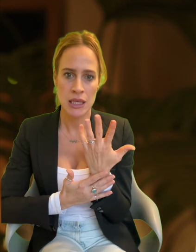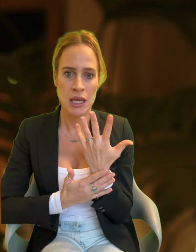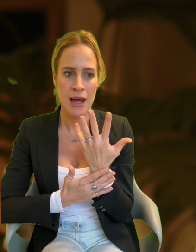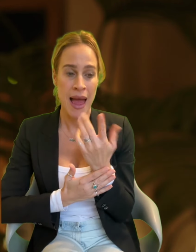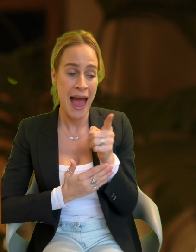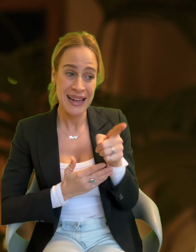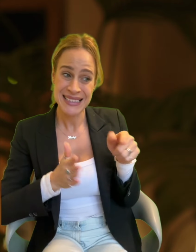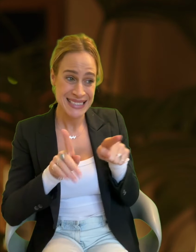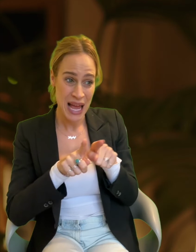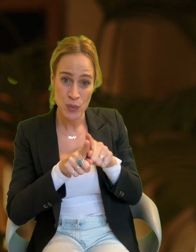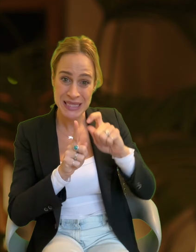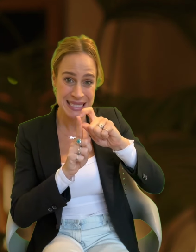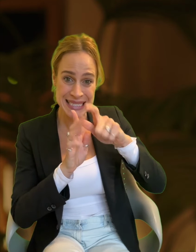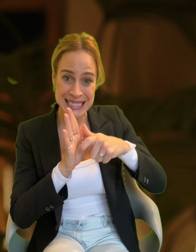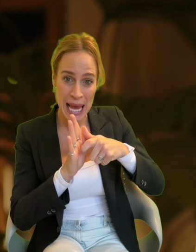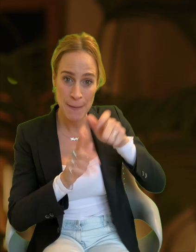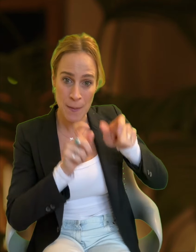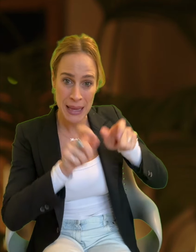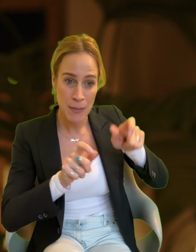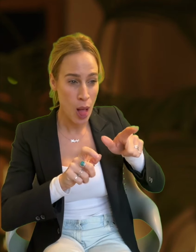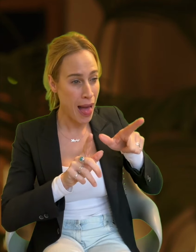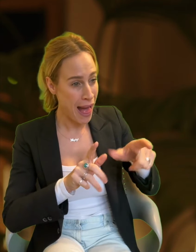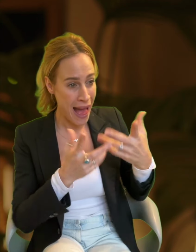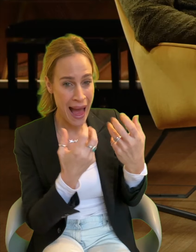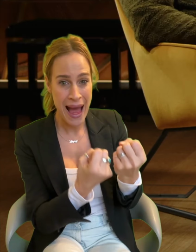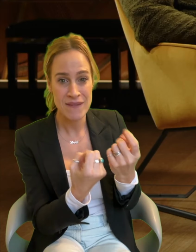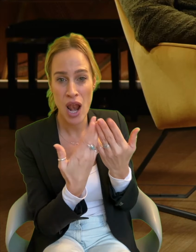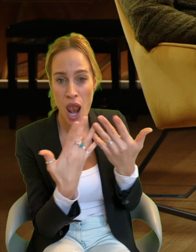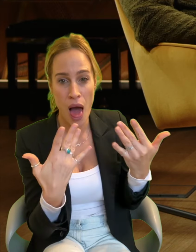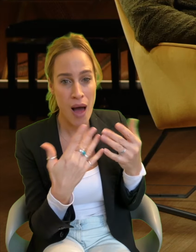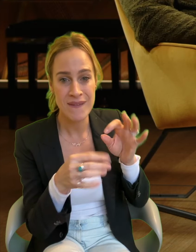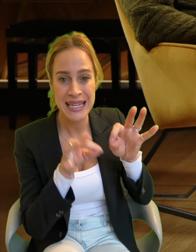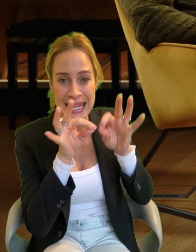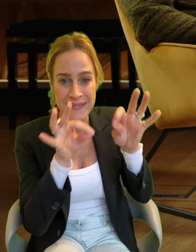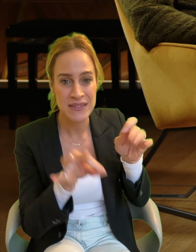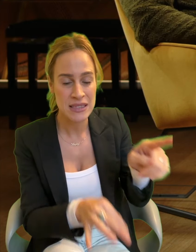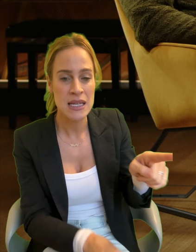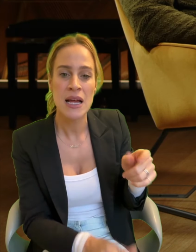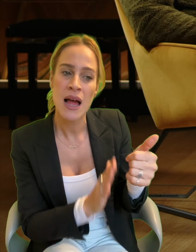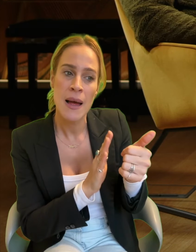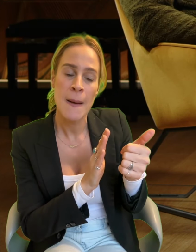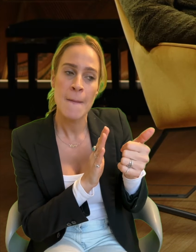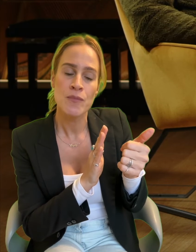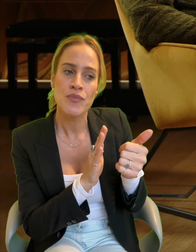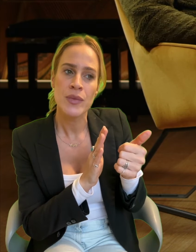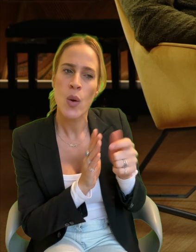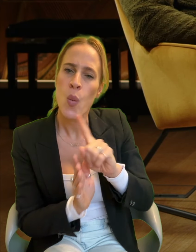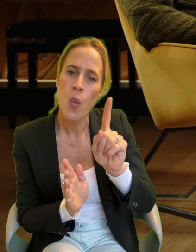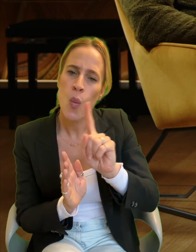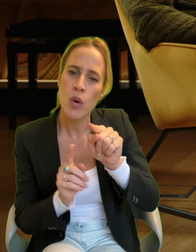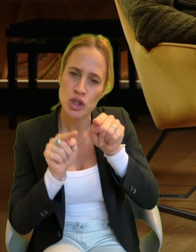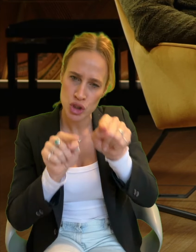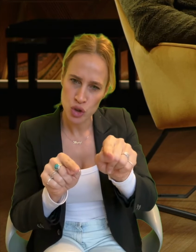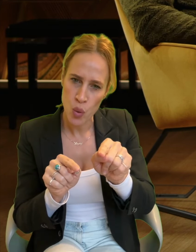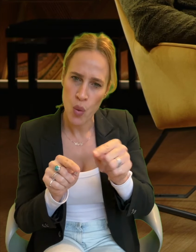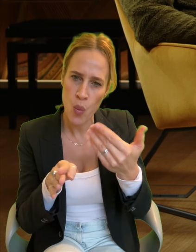lot to give. Of course, yeah. What's your connection? I want to ask, I've been meaning to ask you. What's your connection